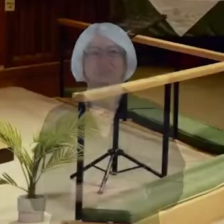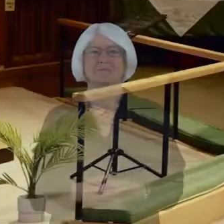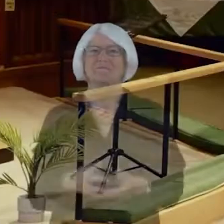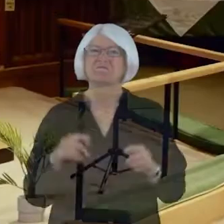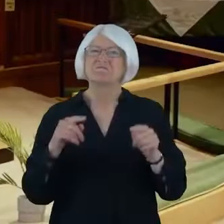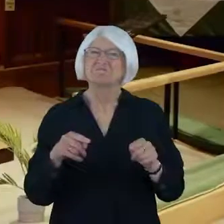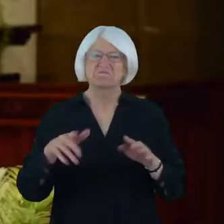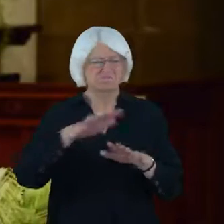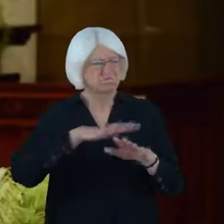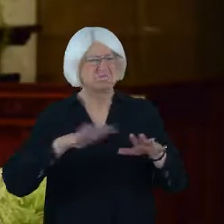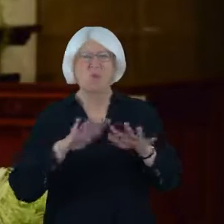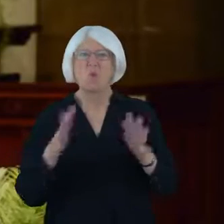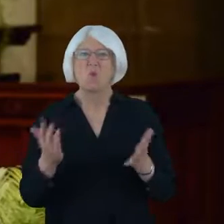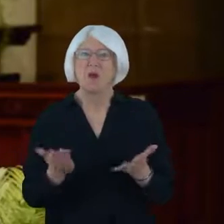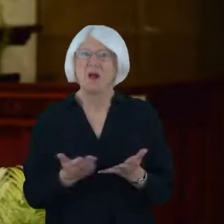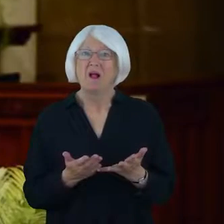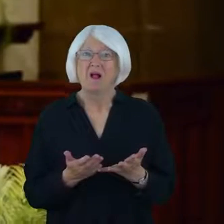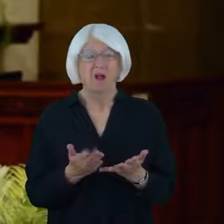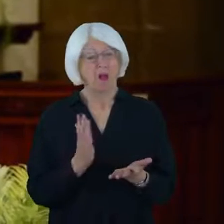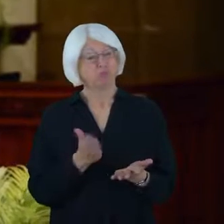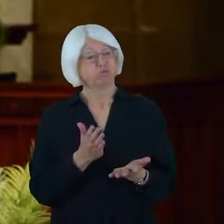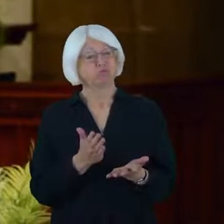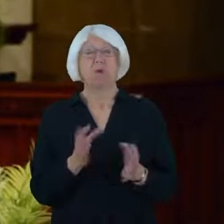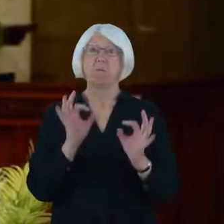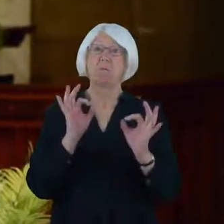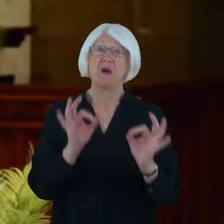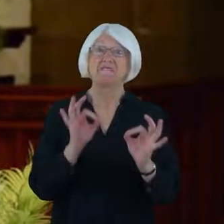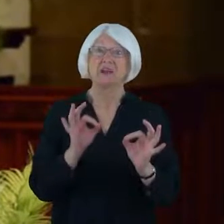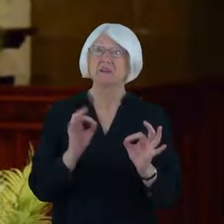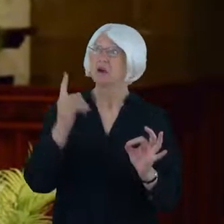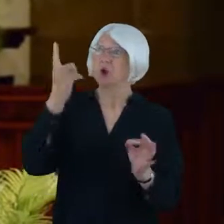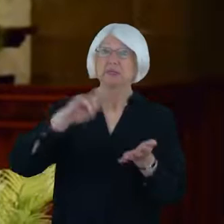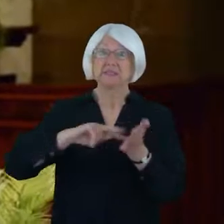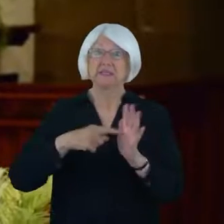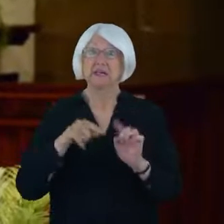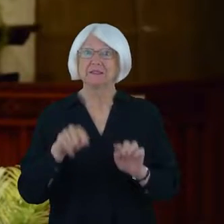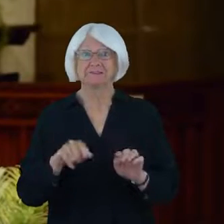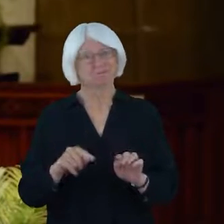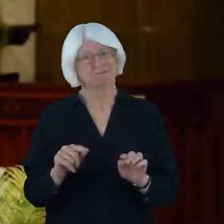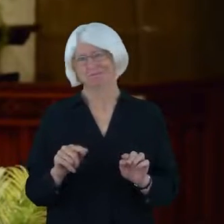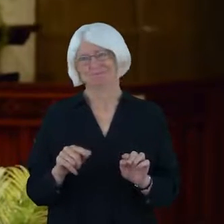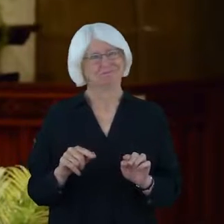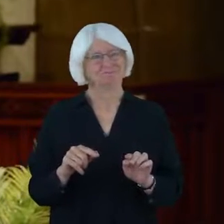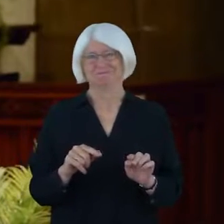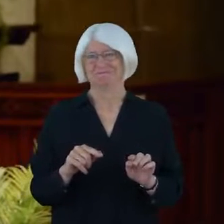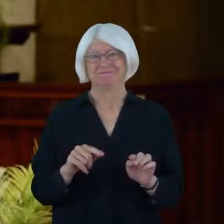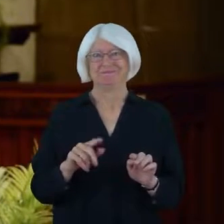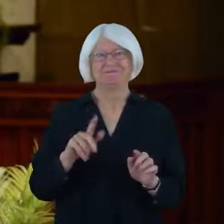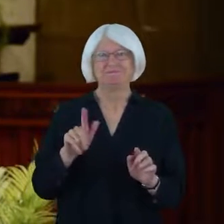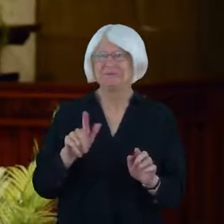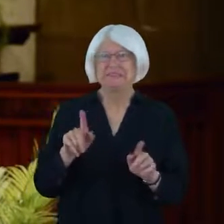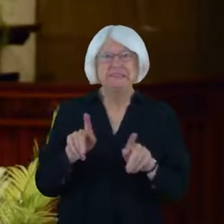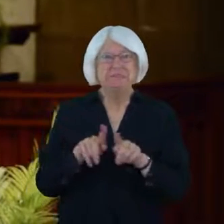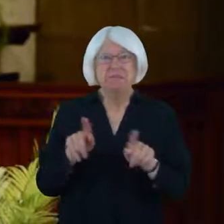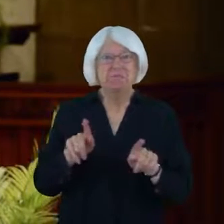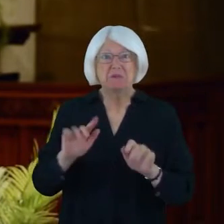This world is no longer the paradise that God designed for us. Nor is it yet that secure